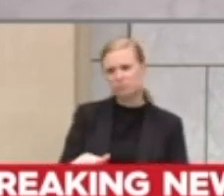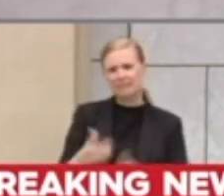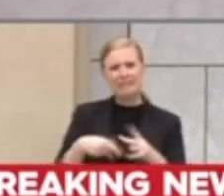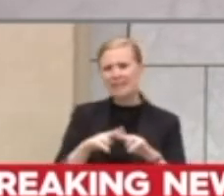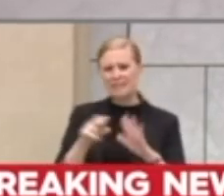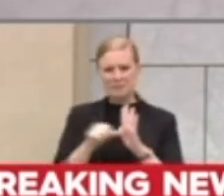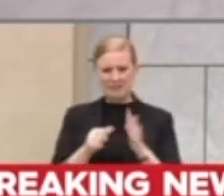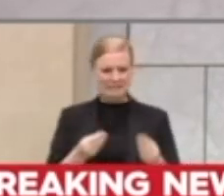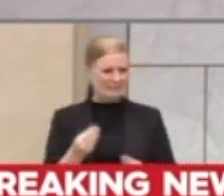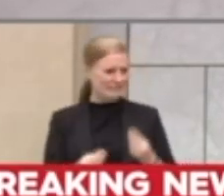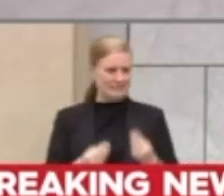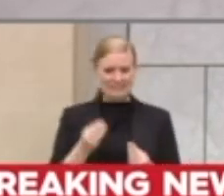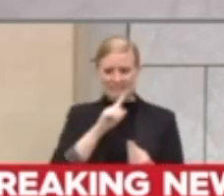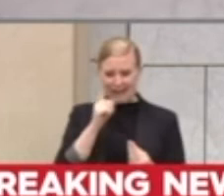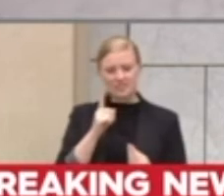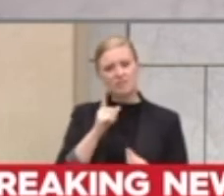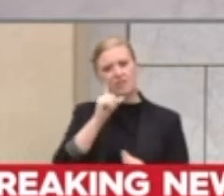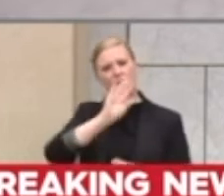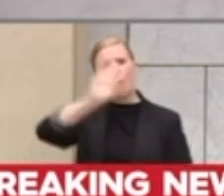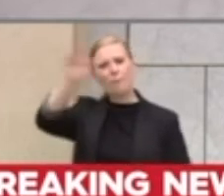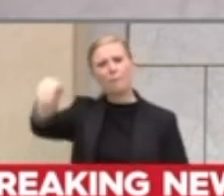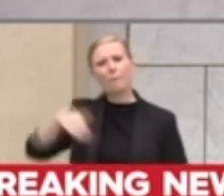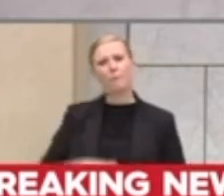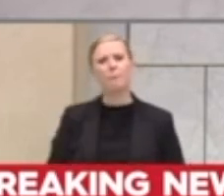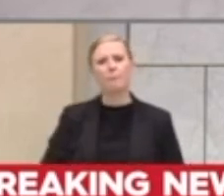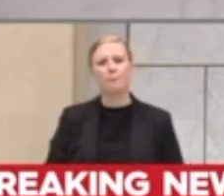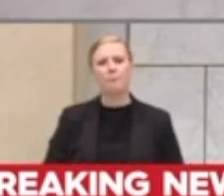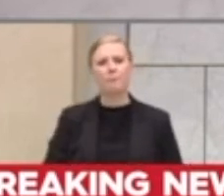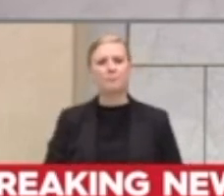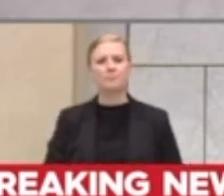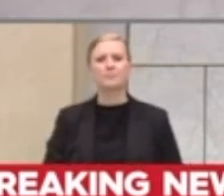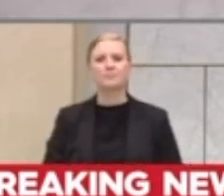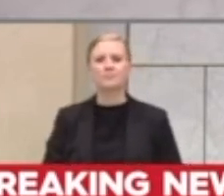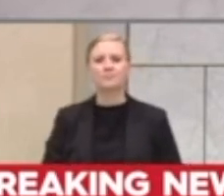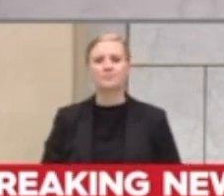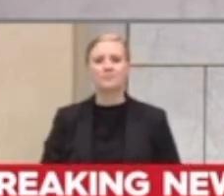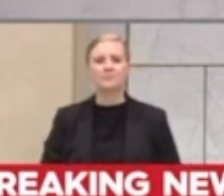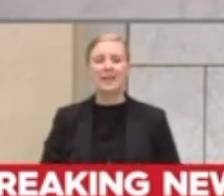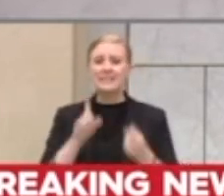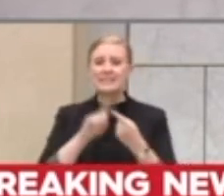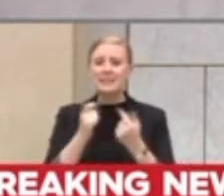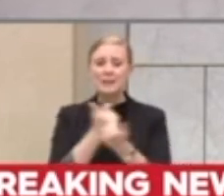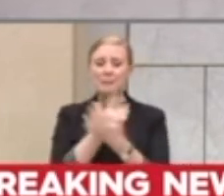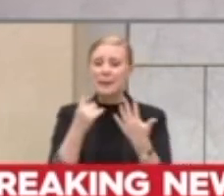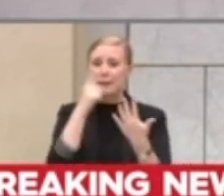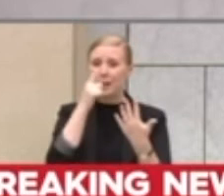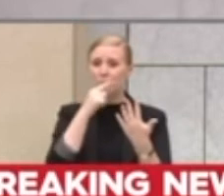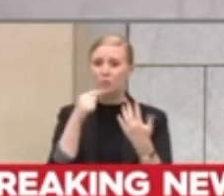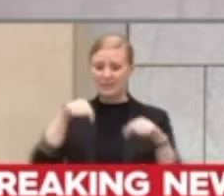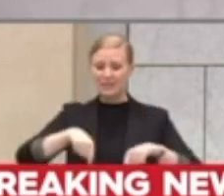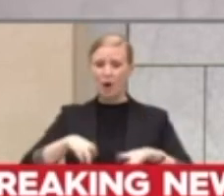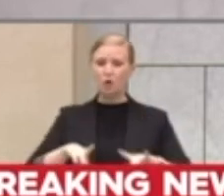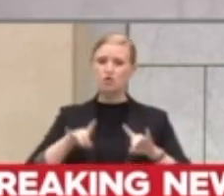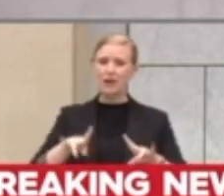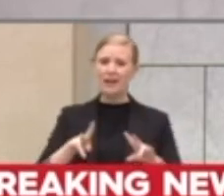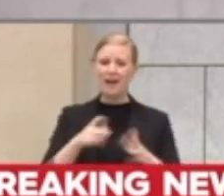there is the alternative for them to return to their home countries. We still have quite a number of people who are here on visitor visas. My simple, as much as it's